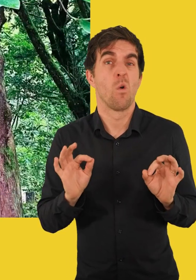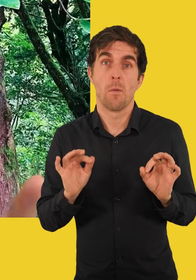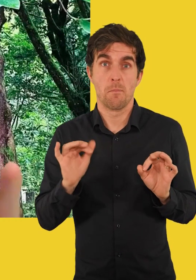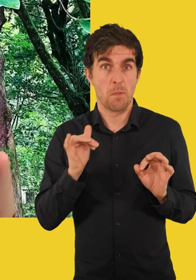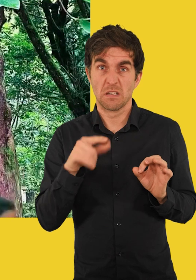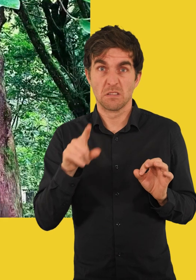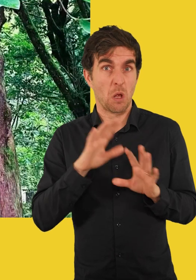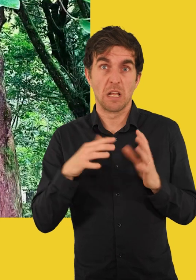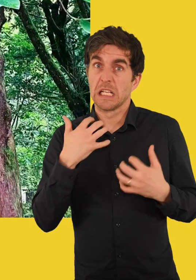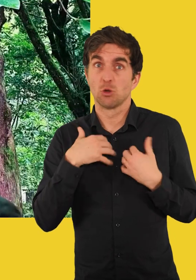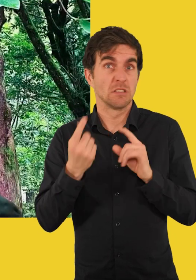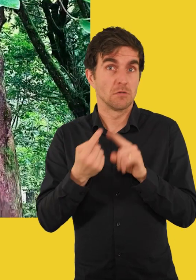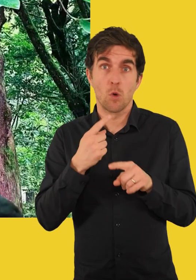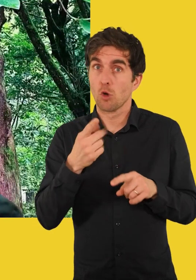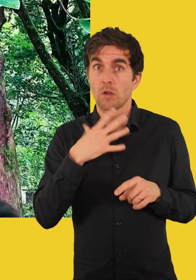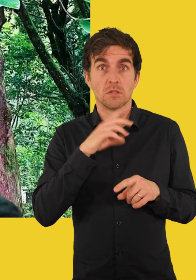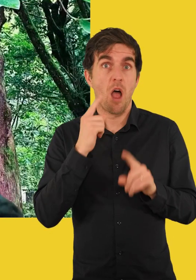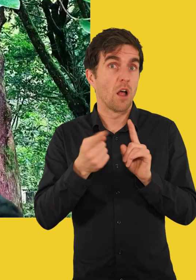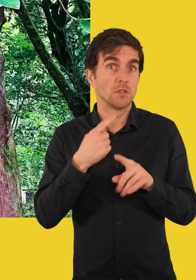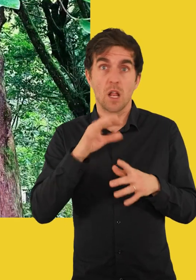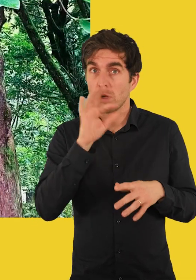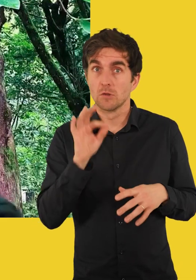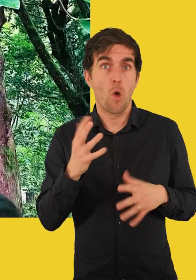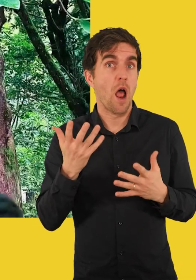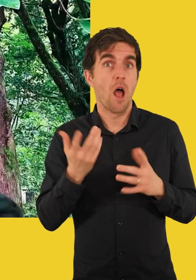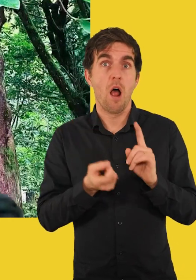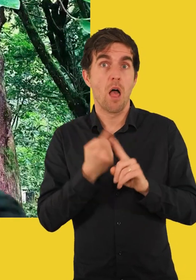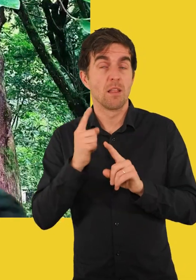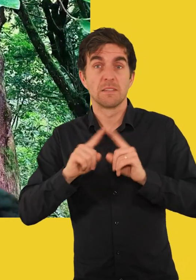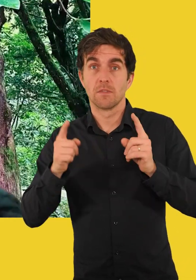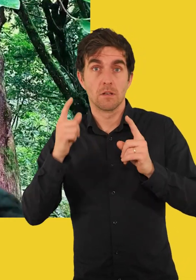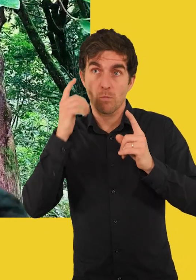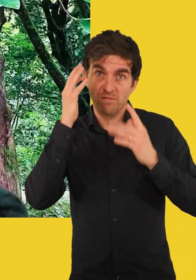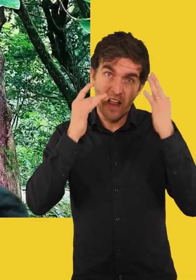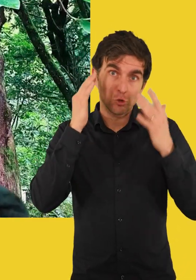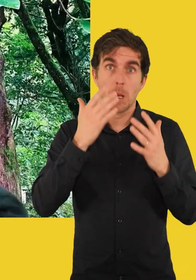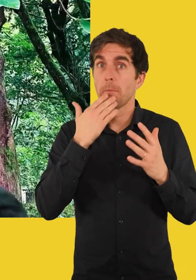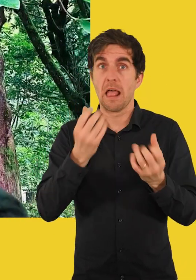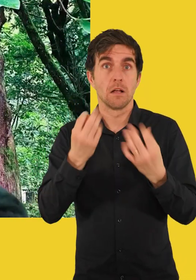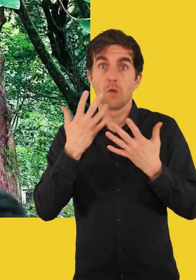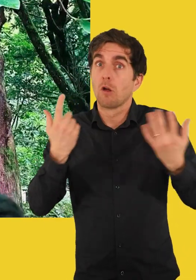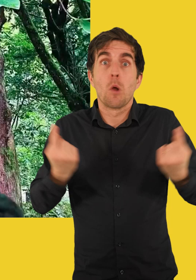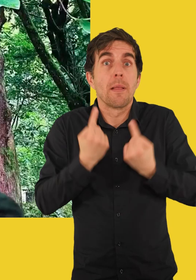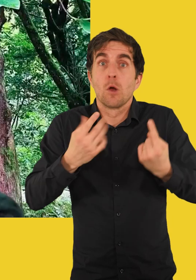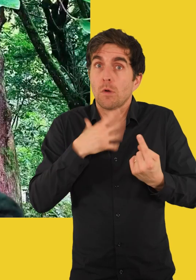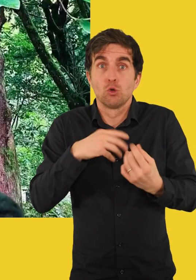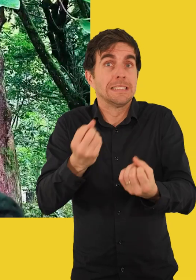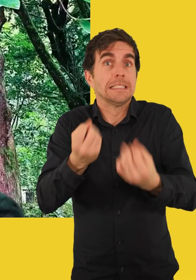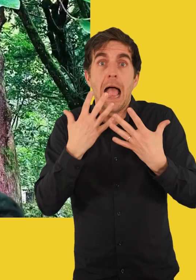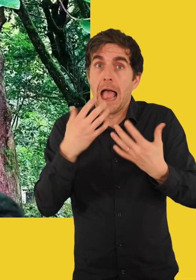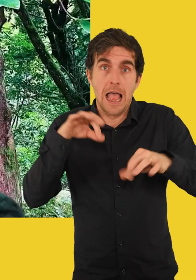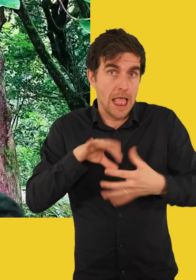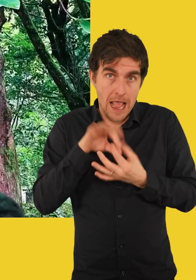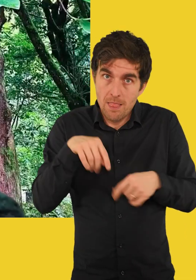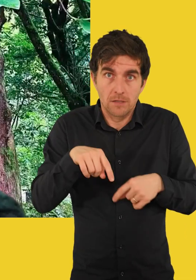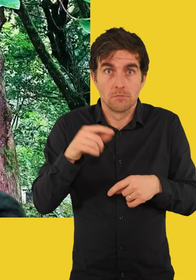super keen to answer, so if you want to answer a different question or offer a different kind of reflection, please do. But if you have something to say about this specific